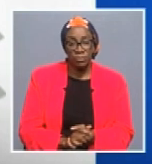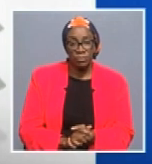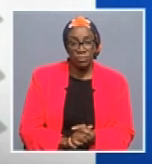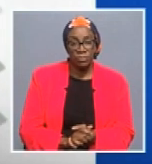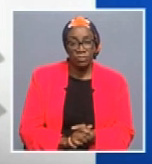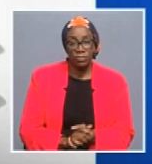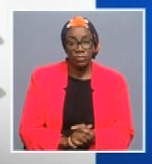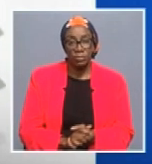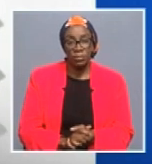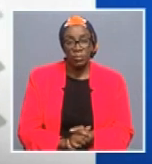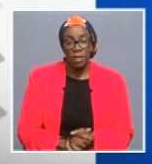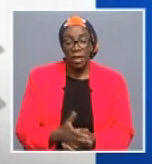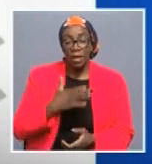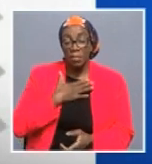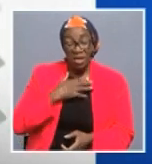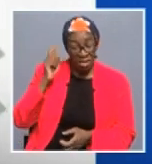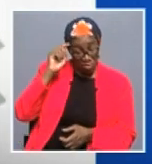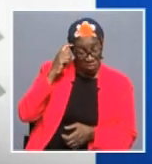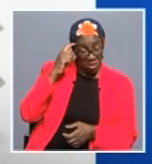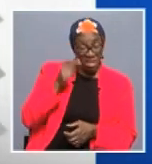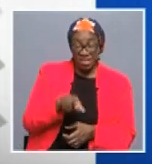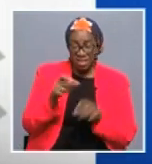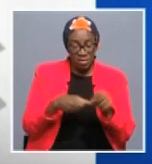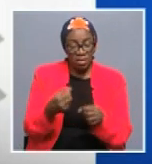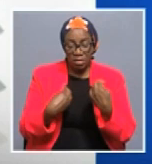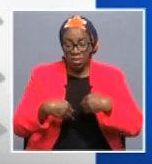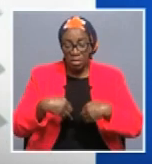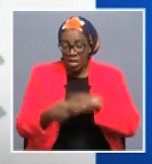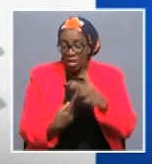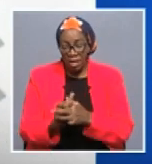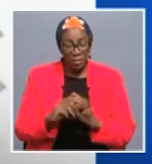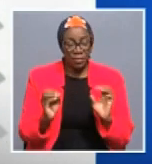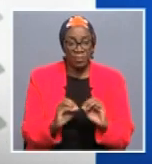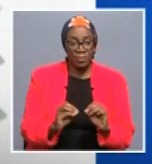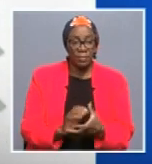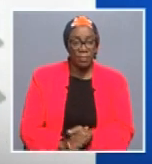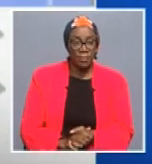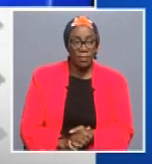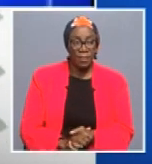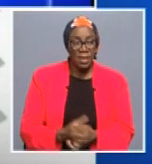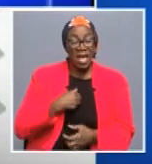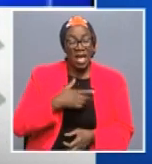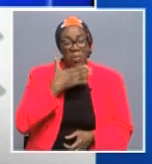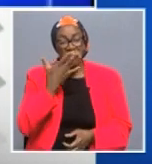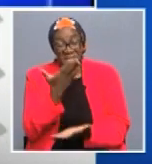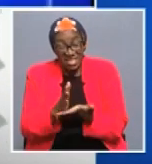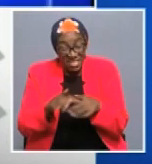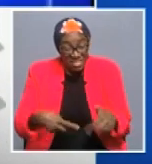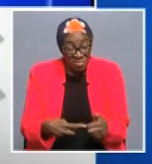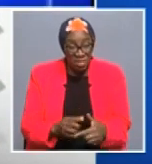arrest the person? And in my opinion, this didn't happen in this case. John, perhaps I'm missing something here, but